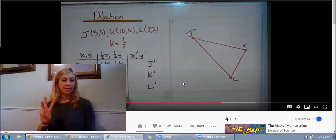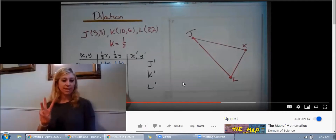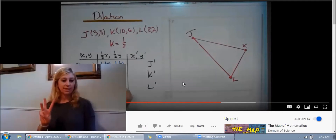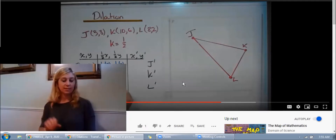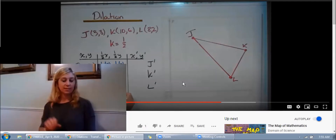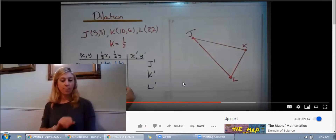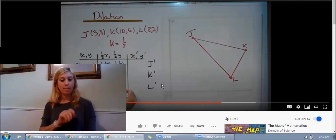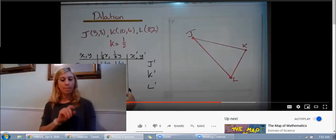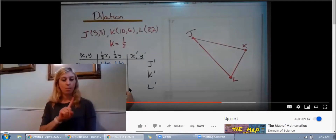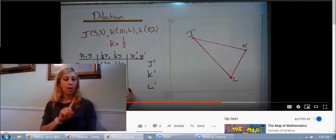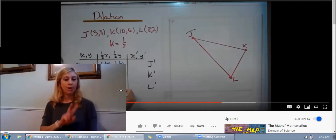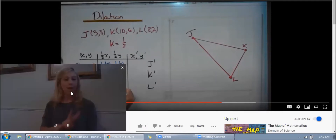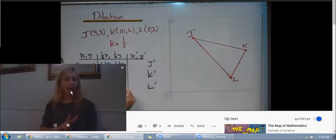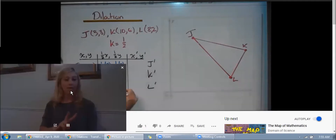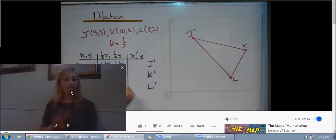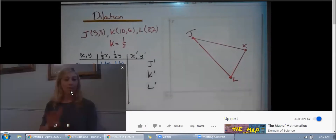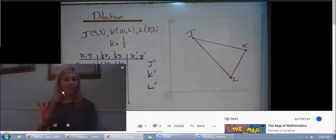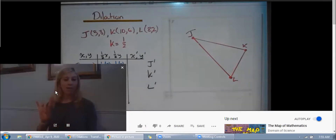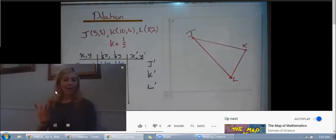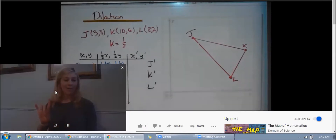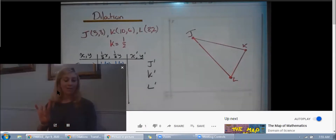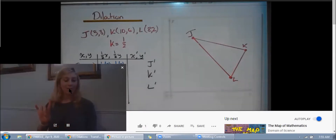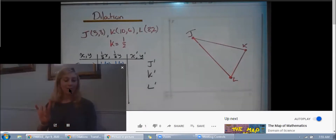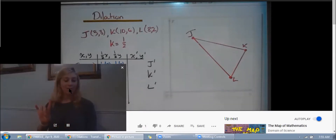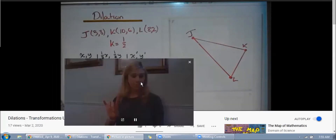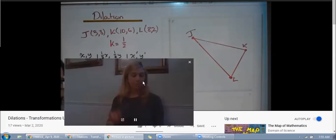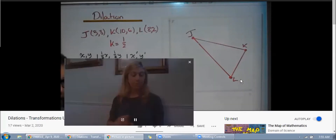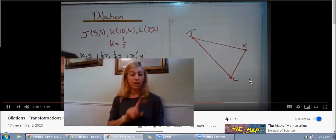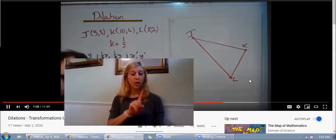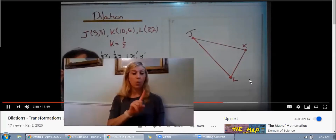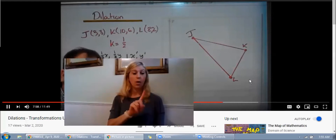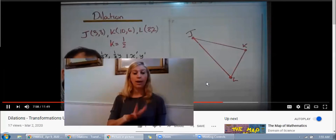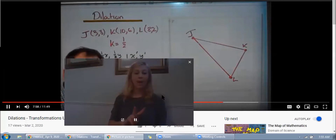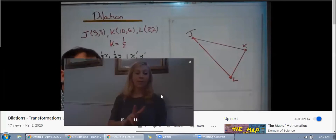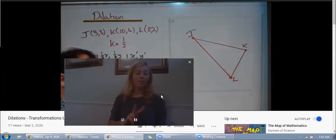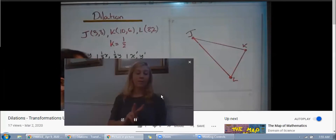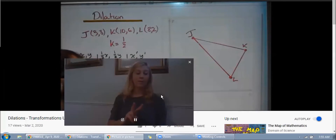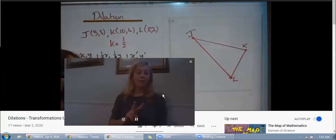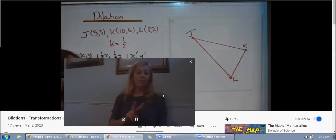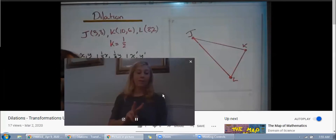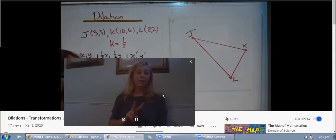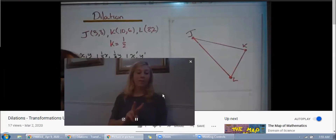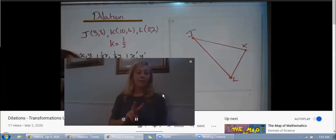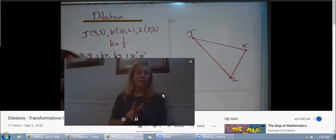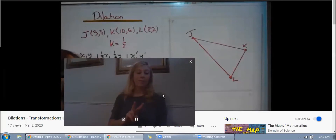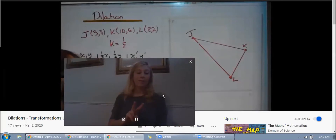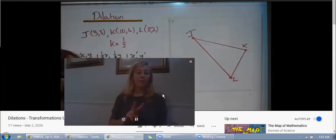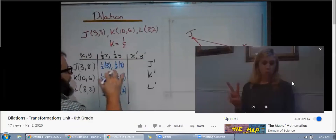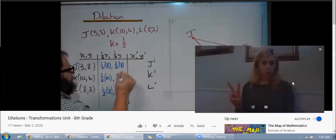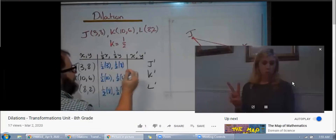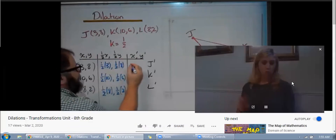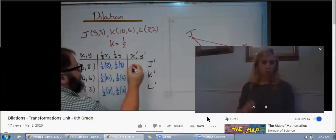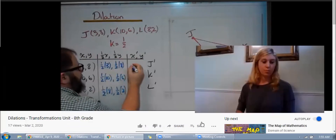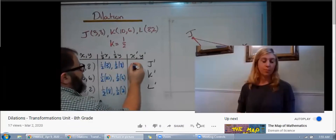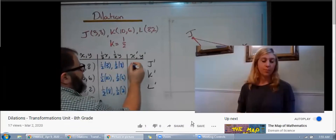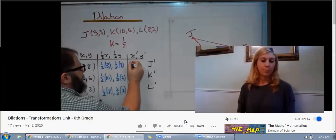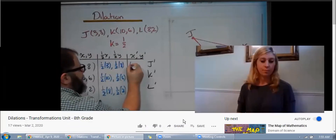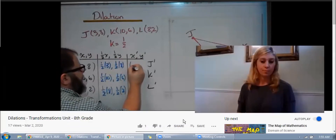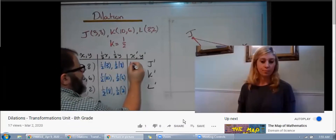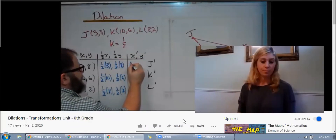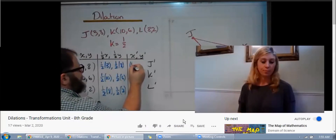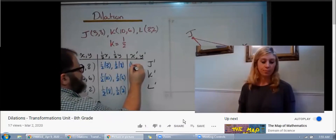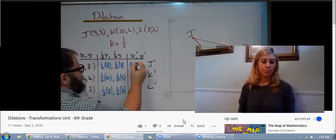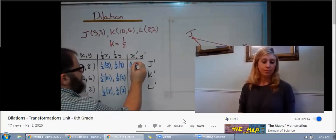and 1/2 of 2. Now we just implement the math. So just some simple multiplication. 1/2 of